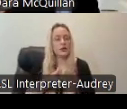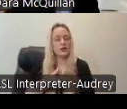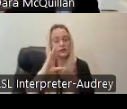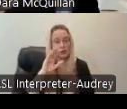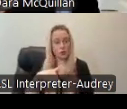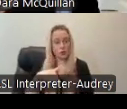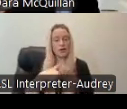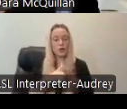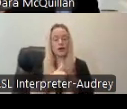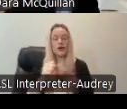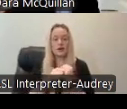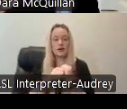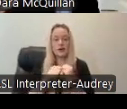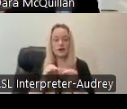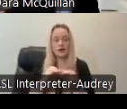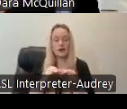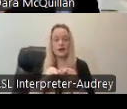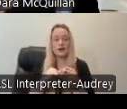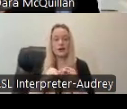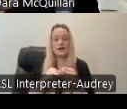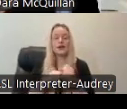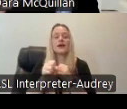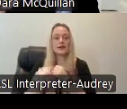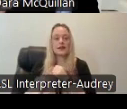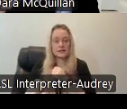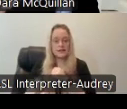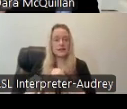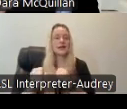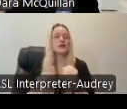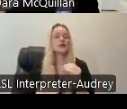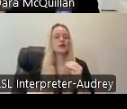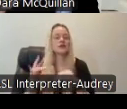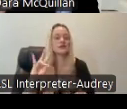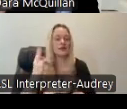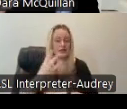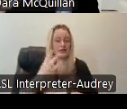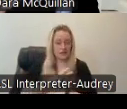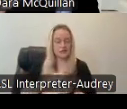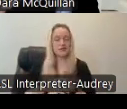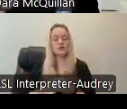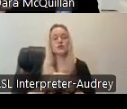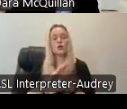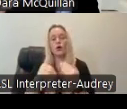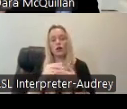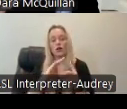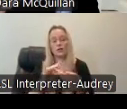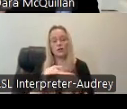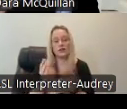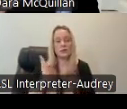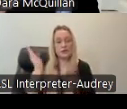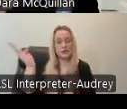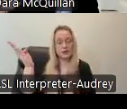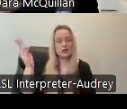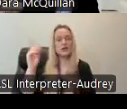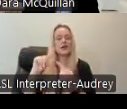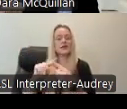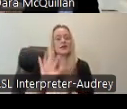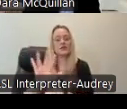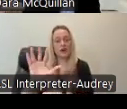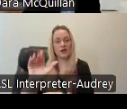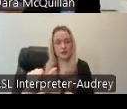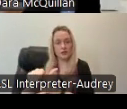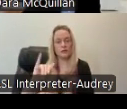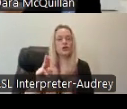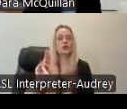we extended this public comment period by an additional 7 days. Those comments can be submitted through 5 p.m. on